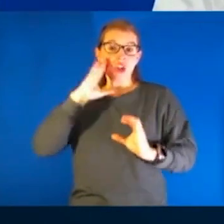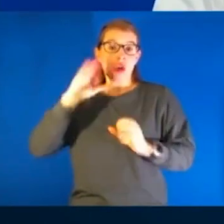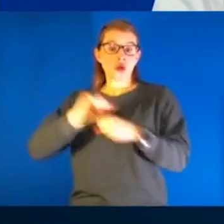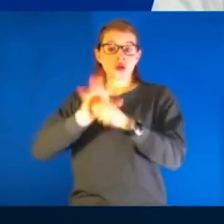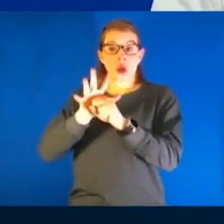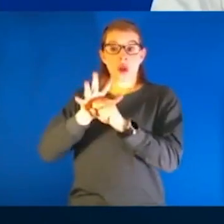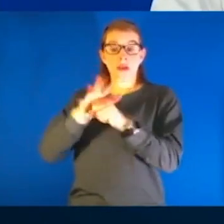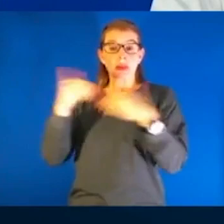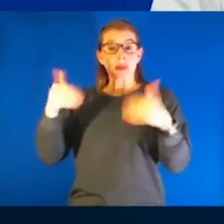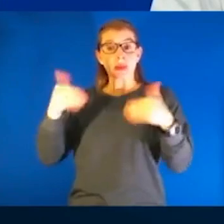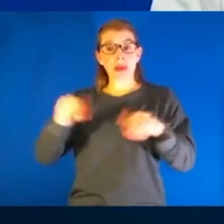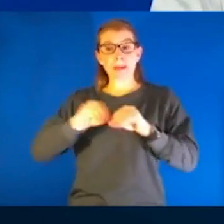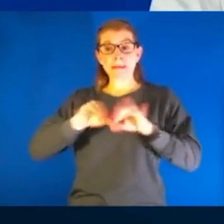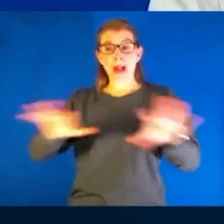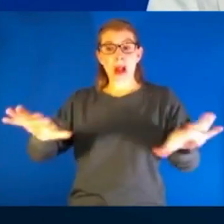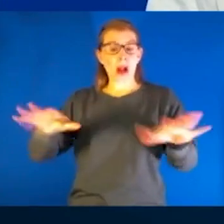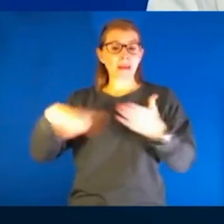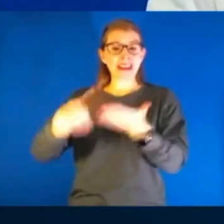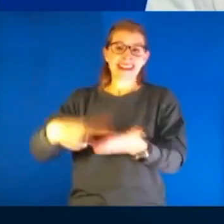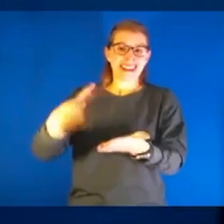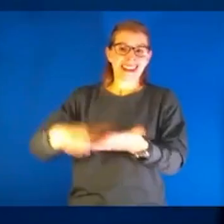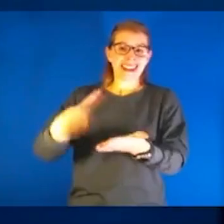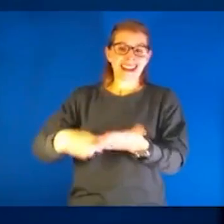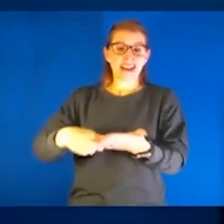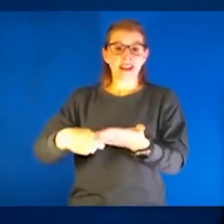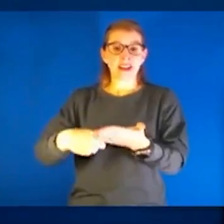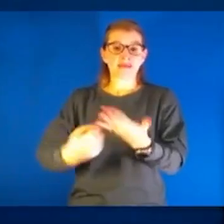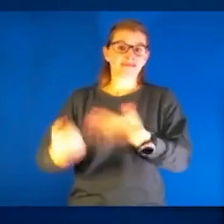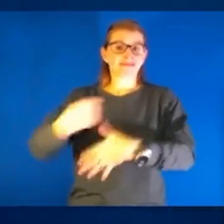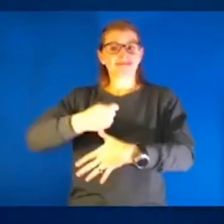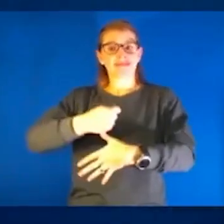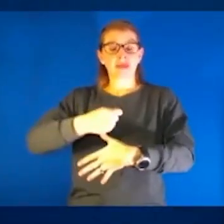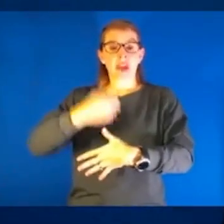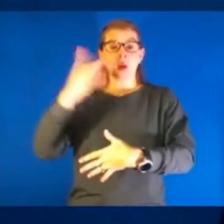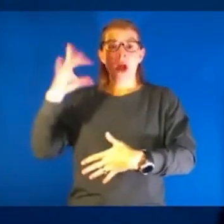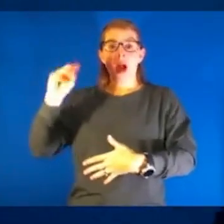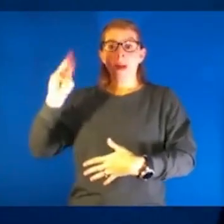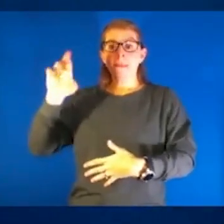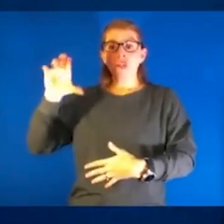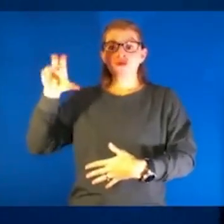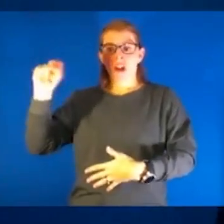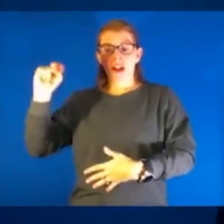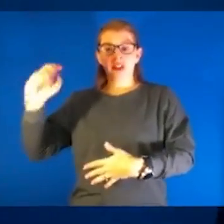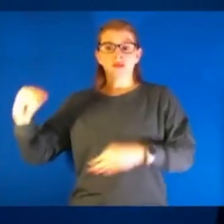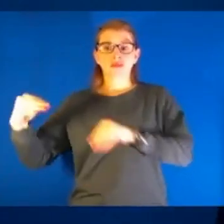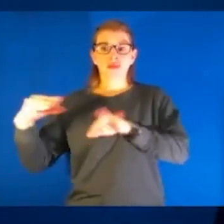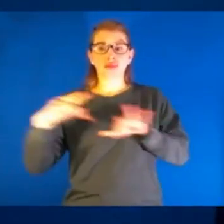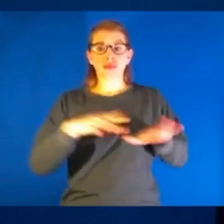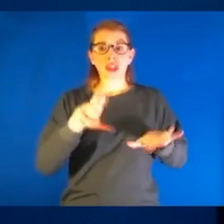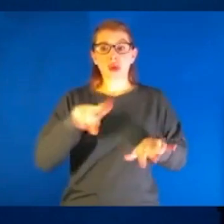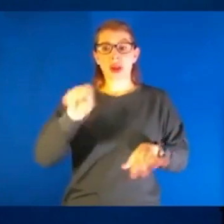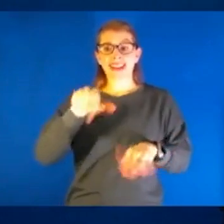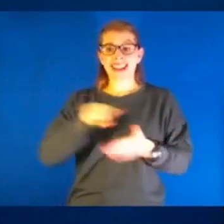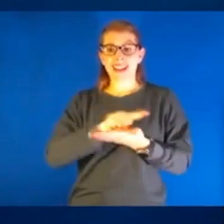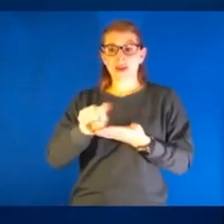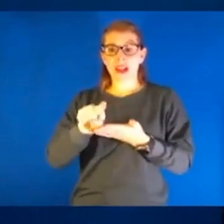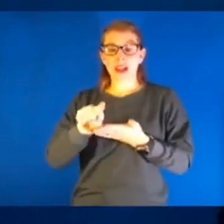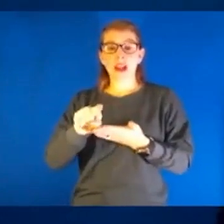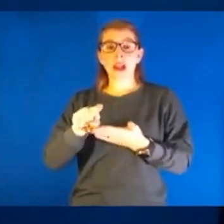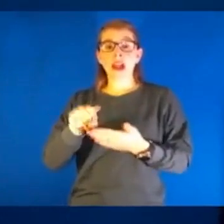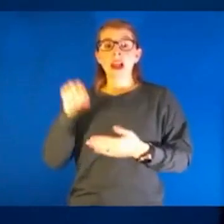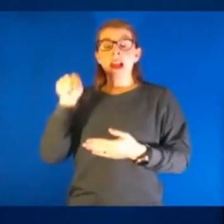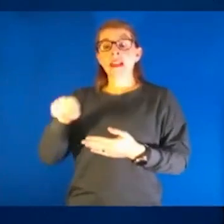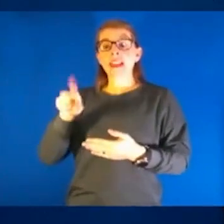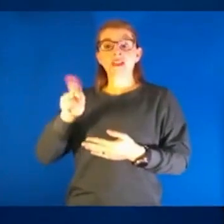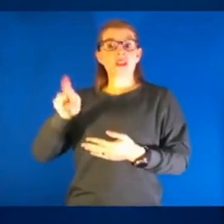headlines, especially with this new Omicron variant possibly making its way to the U.S. this week. So while this virus has been horrendous, as we know and